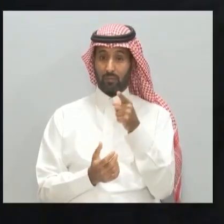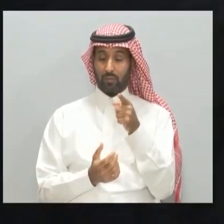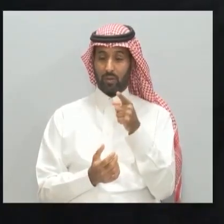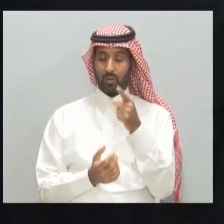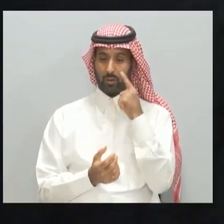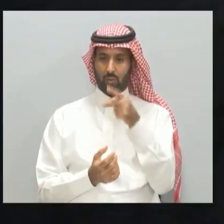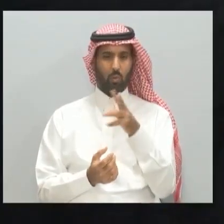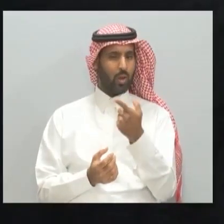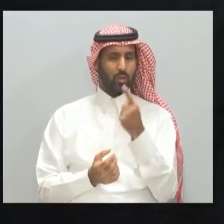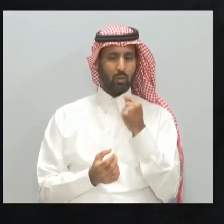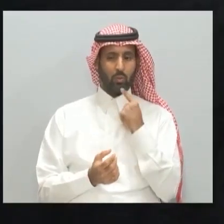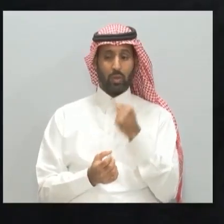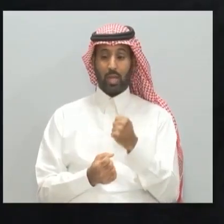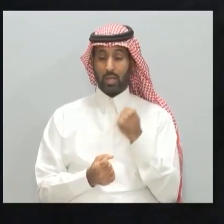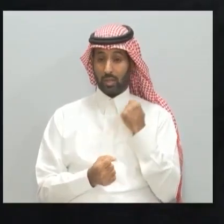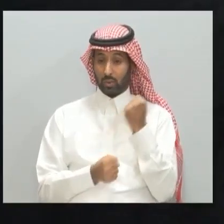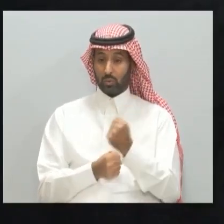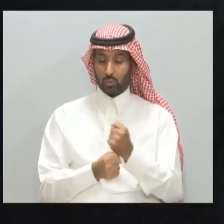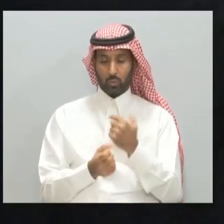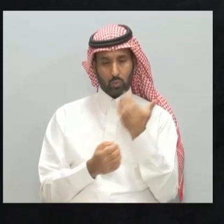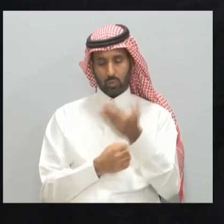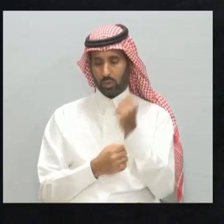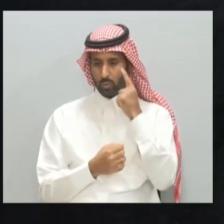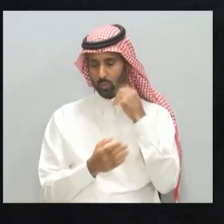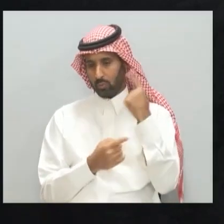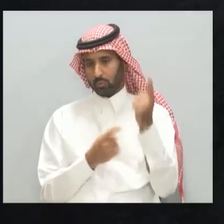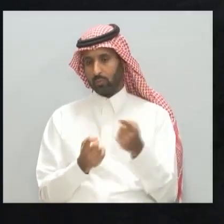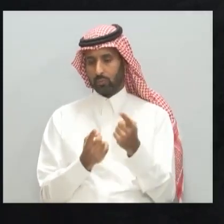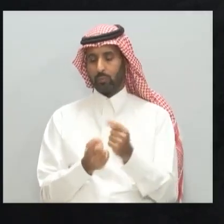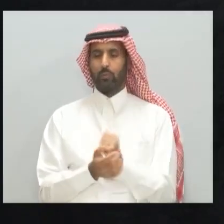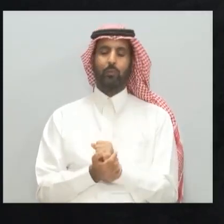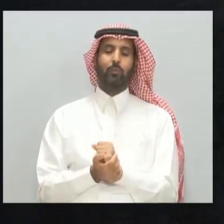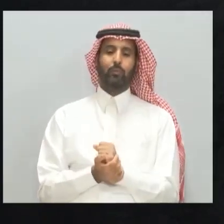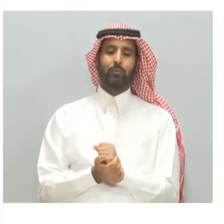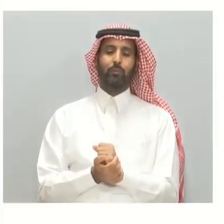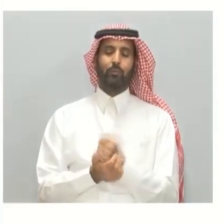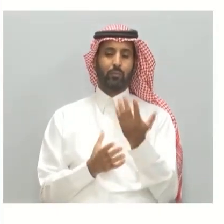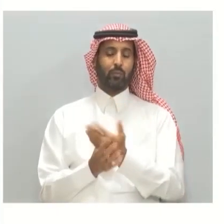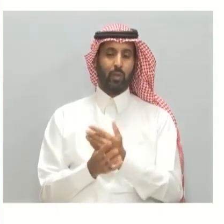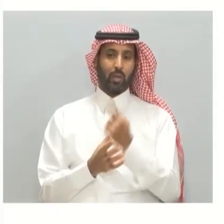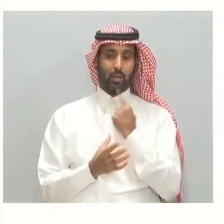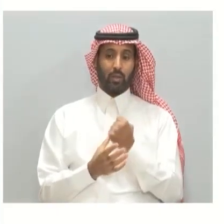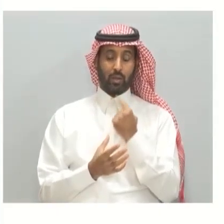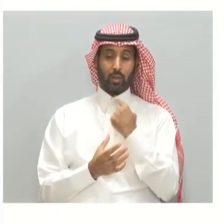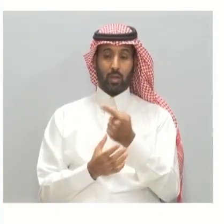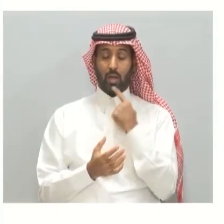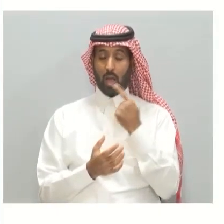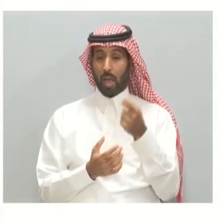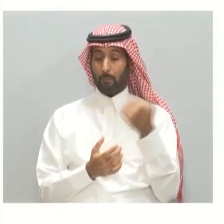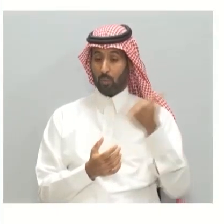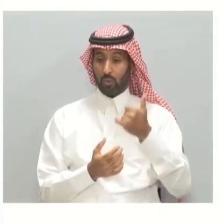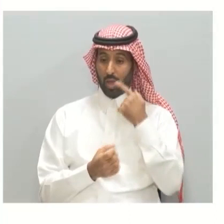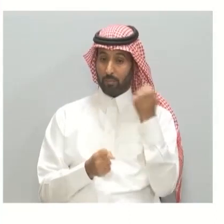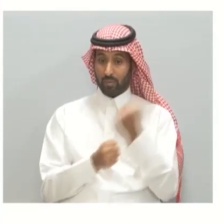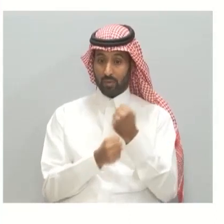to find out what do you like, what is coming naturally to you. Because he said here, I'm interested in